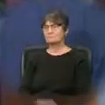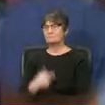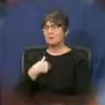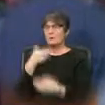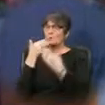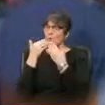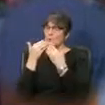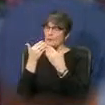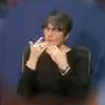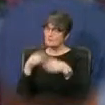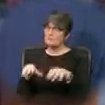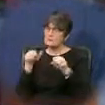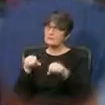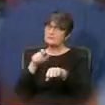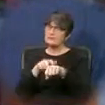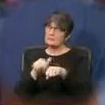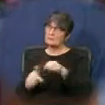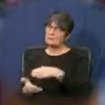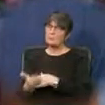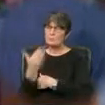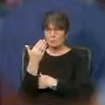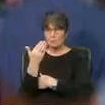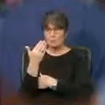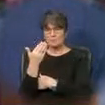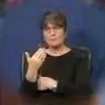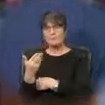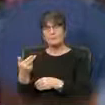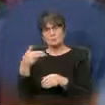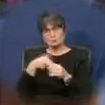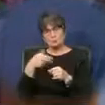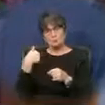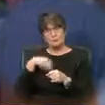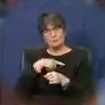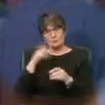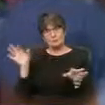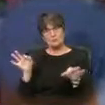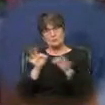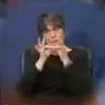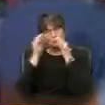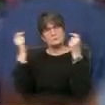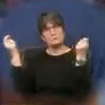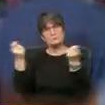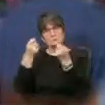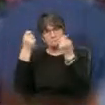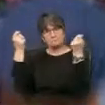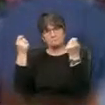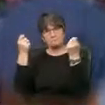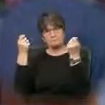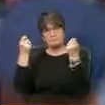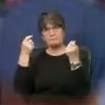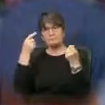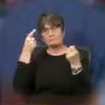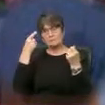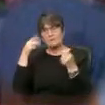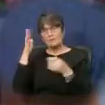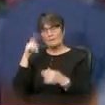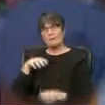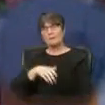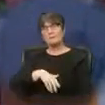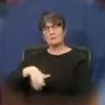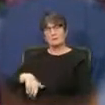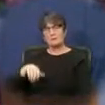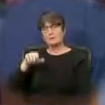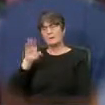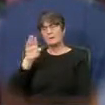We thank you for taking the time this morning to join us in this Eucharistic celebration presided over by